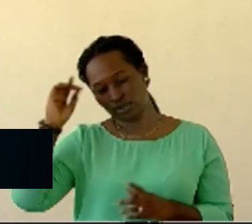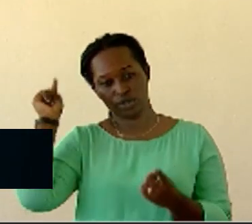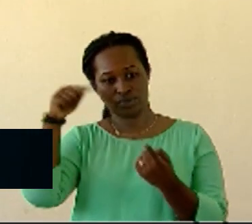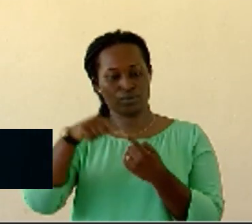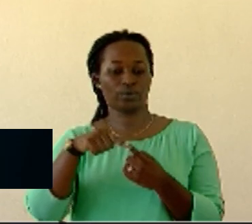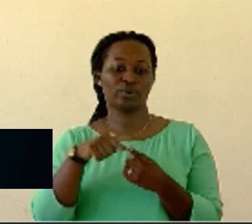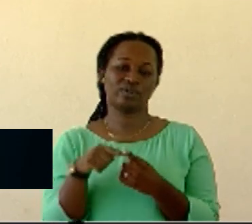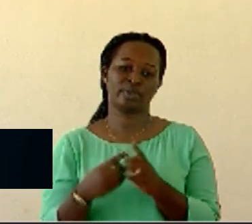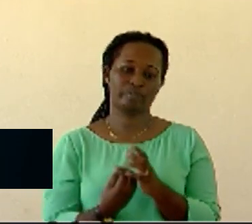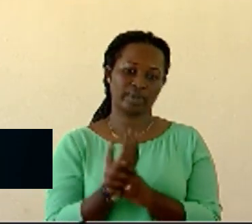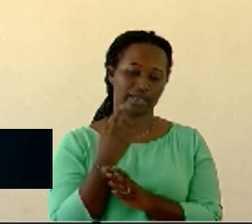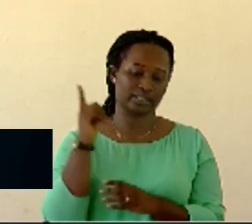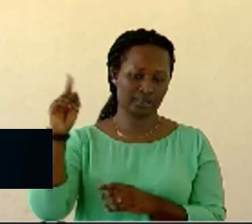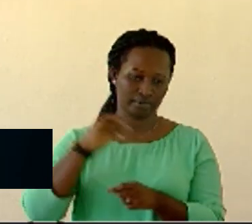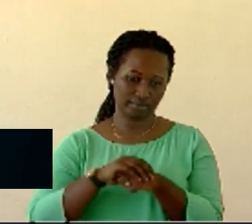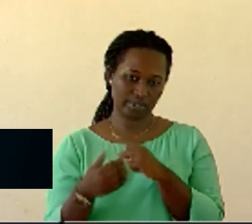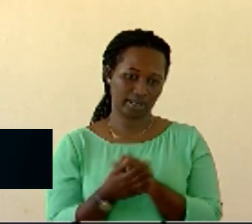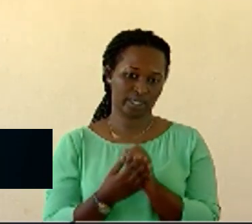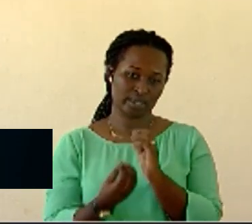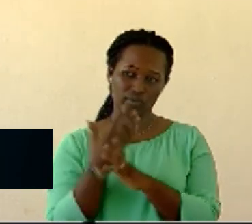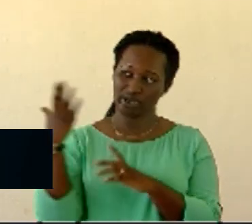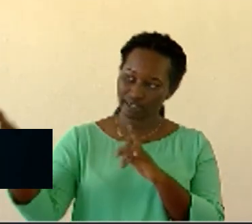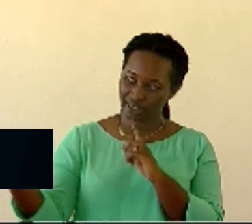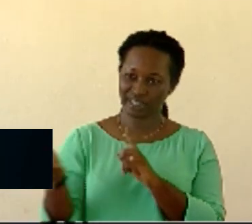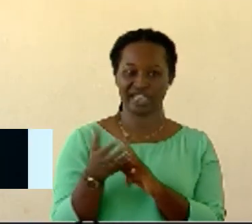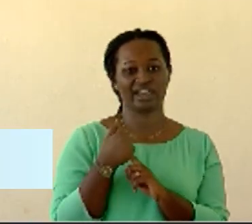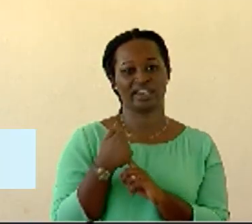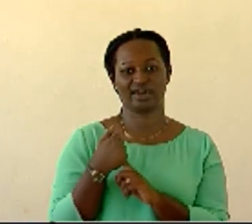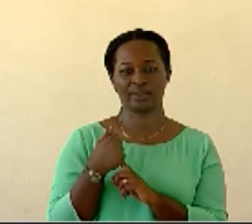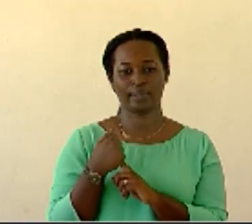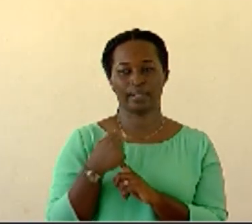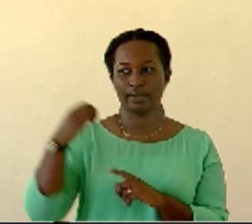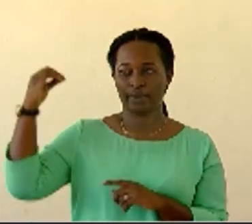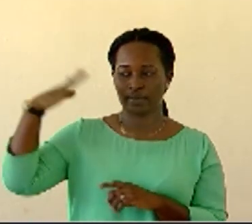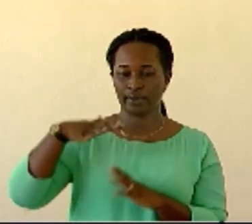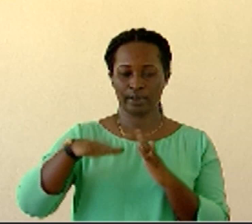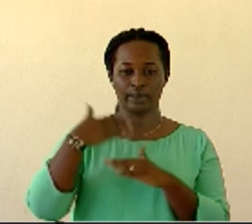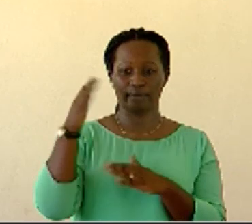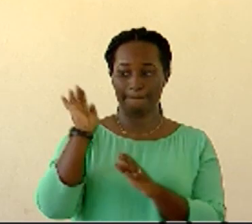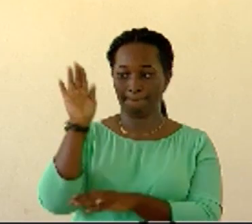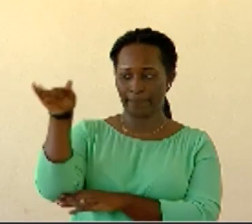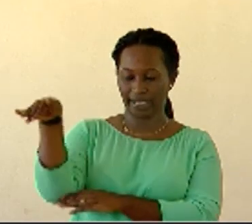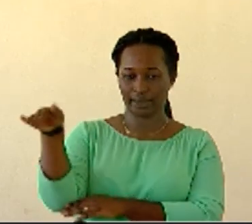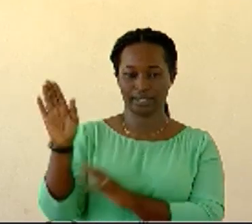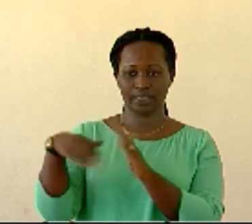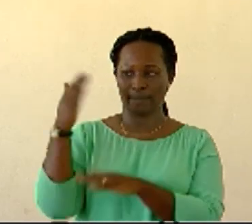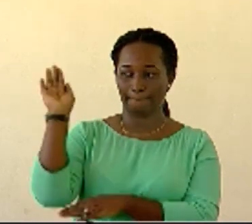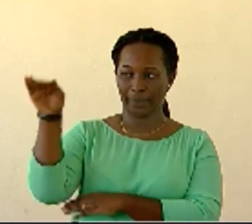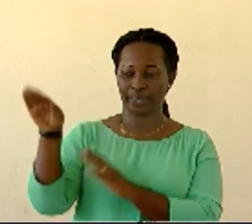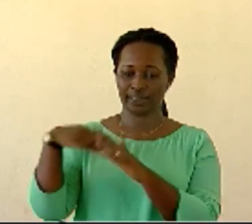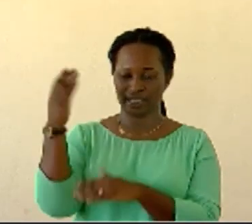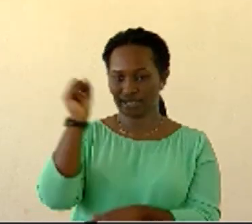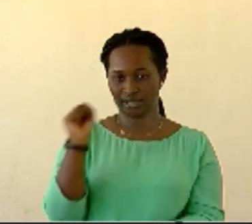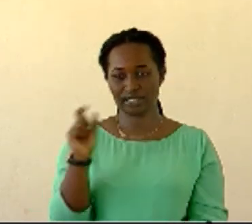plant. This will make the plant bend so that the stem can bend moving towards